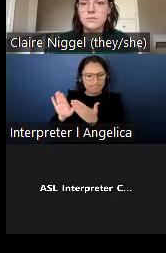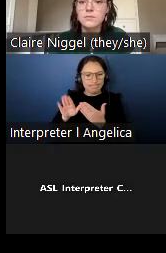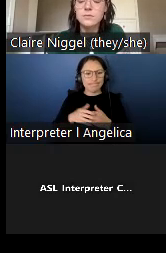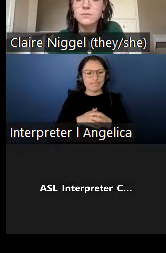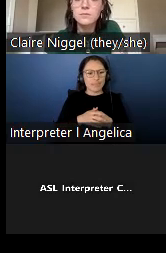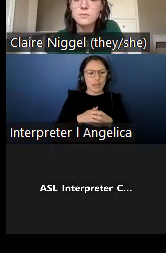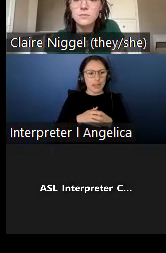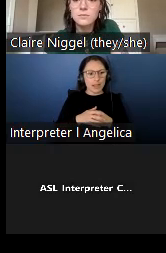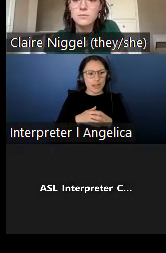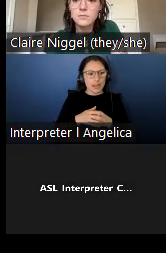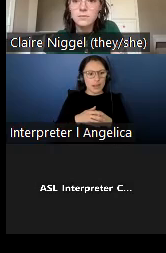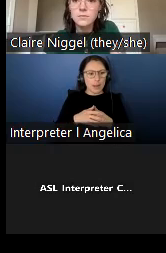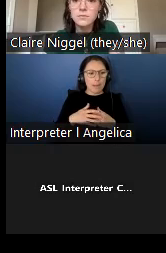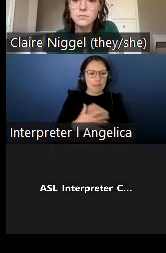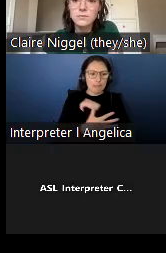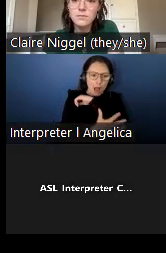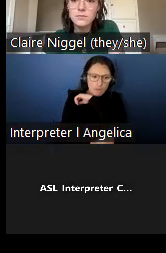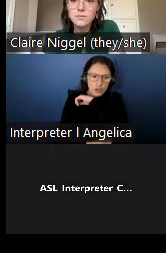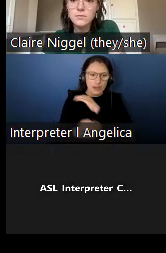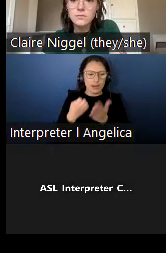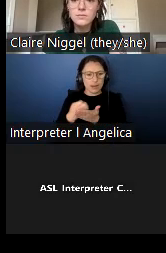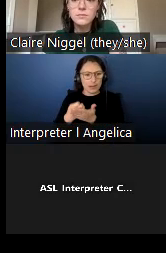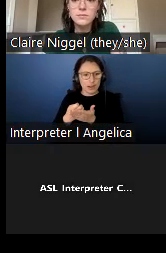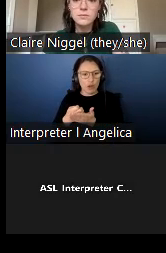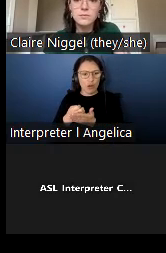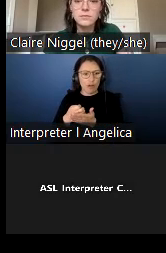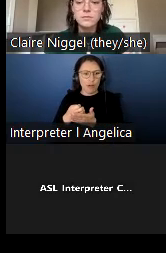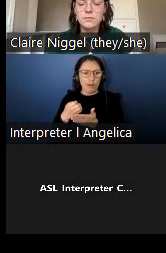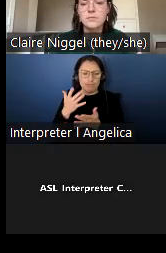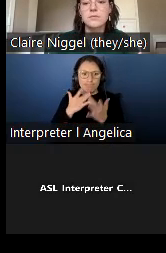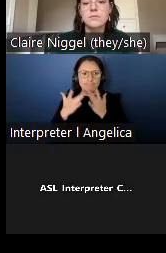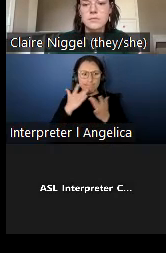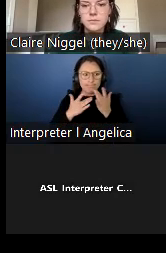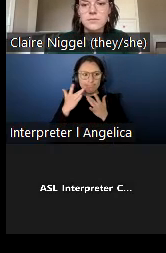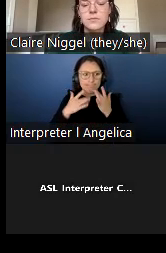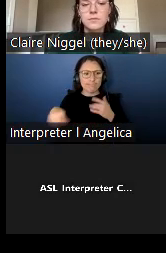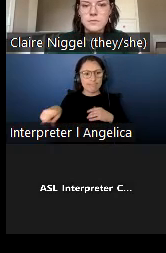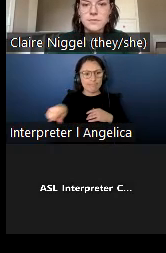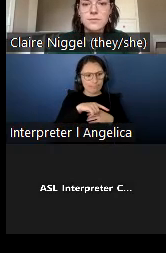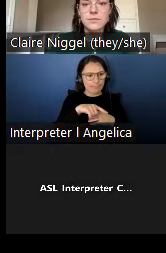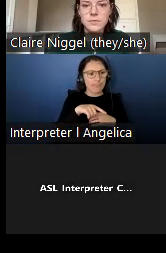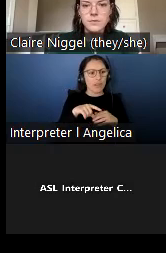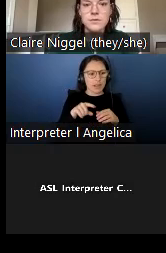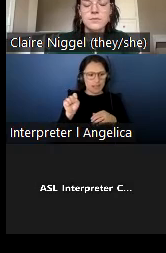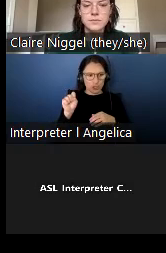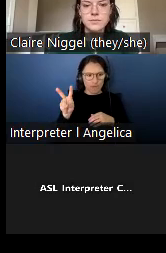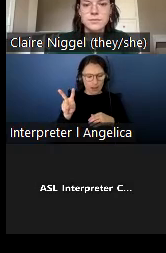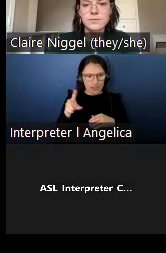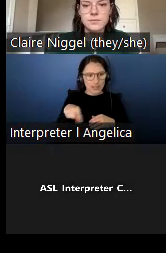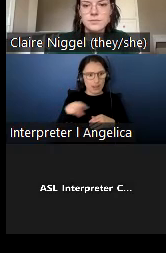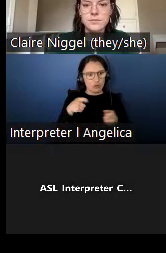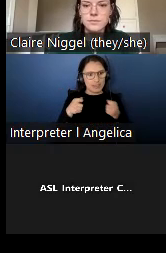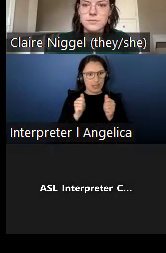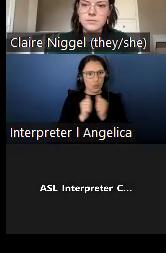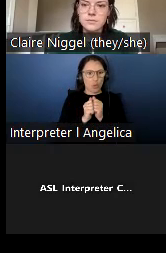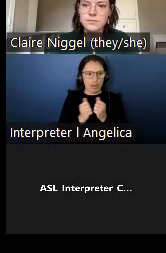well as sexual violence, are dealing with the compounding and layering of burdens that impact basic needs.